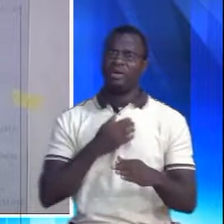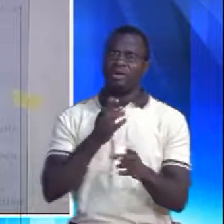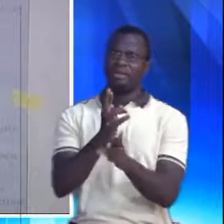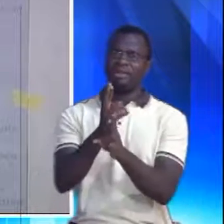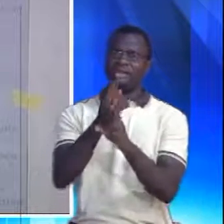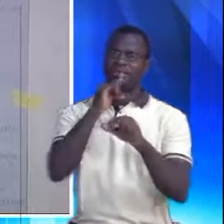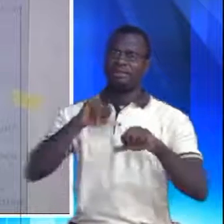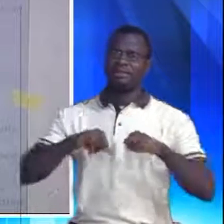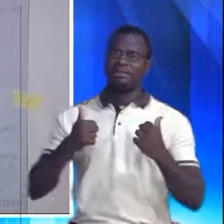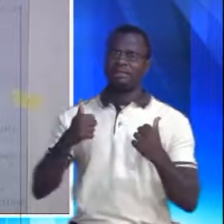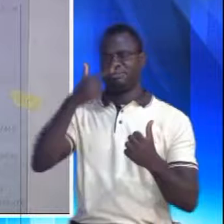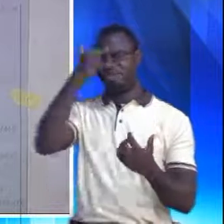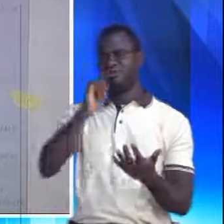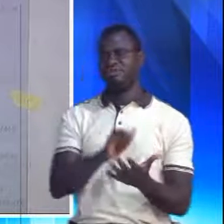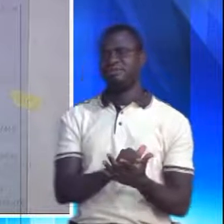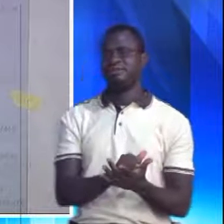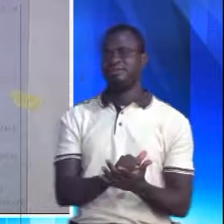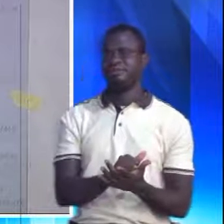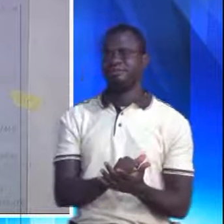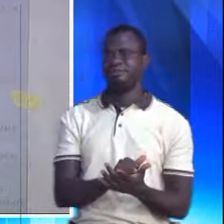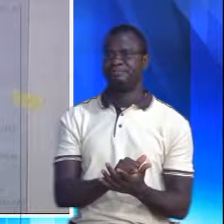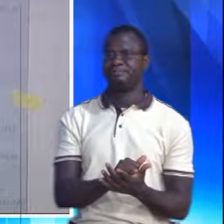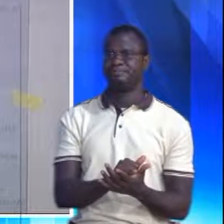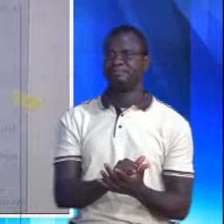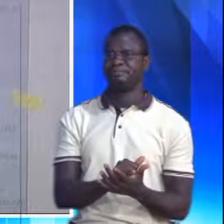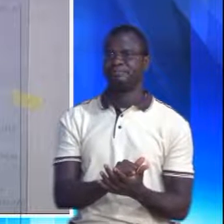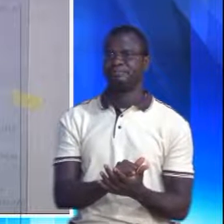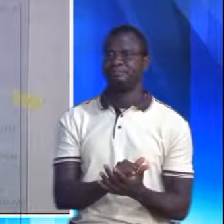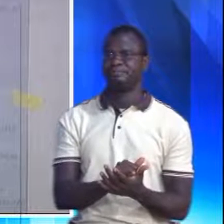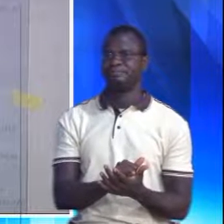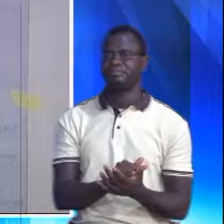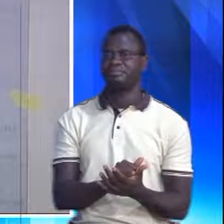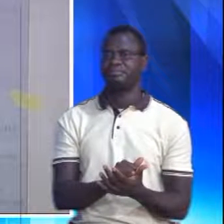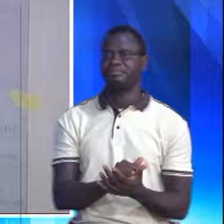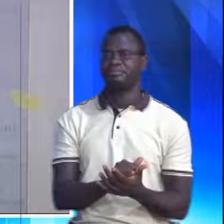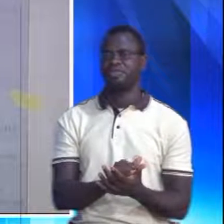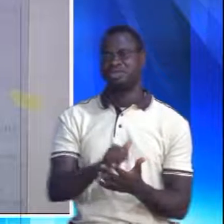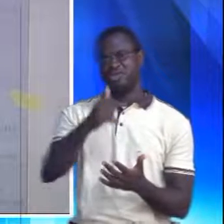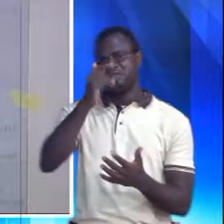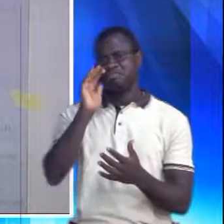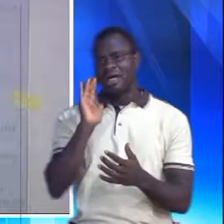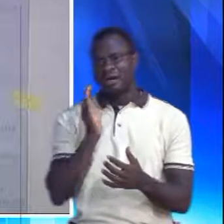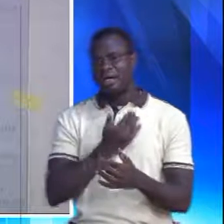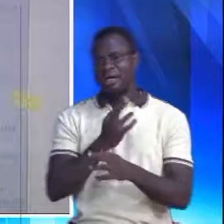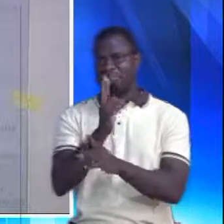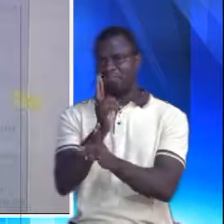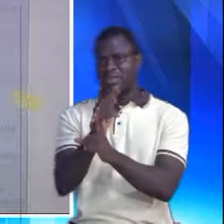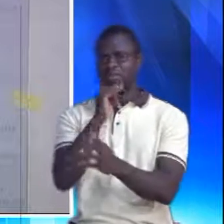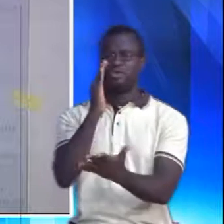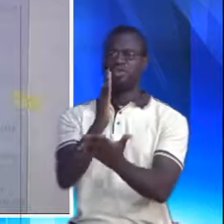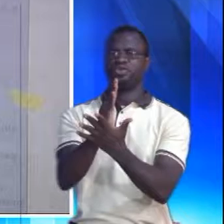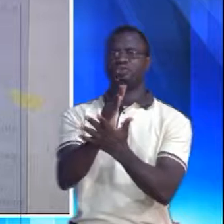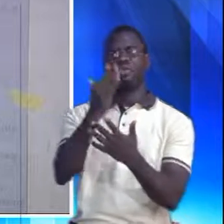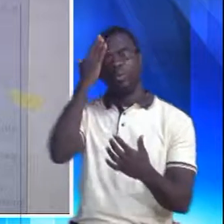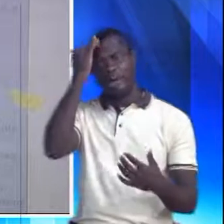Another situation under which your right can be encroached upon is when public peace is being threatened. When